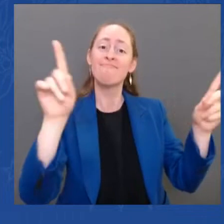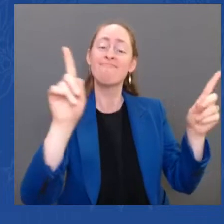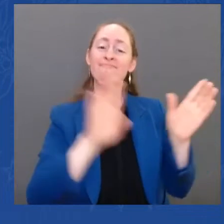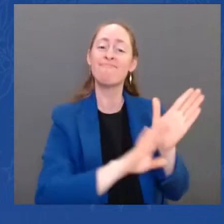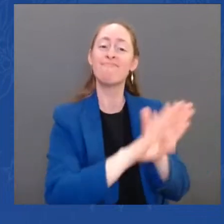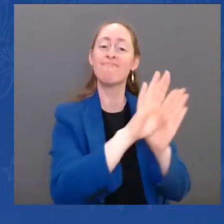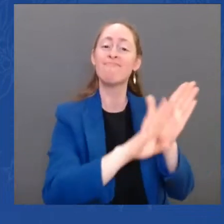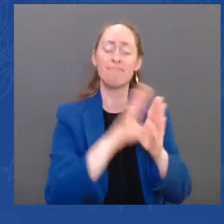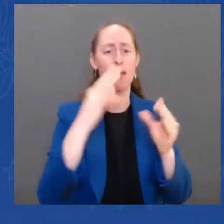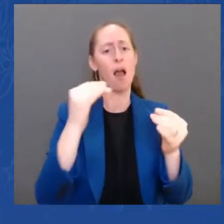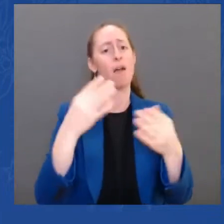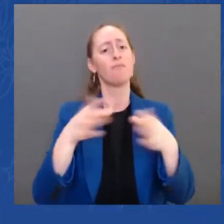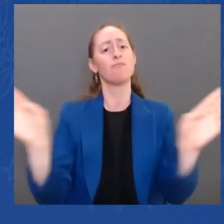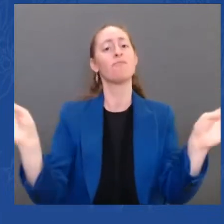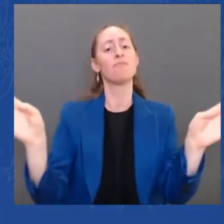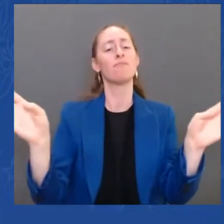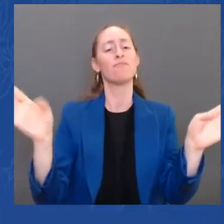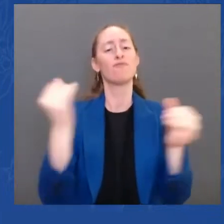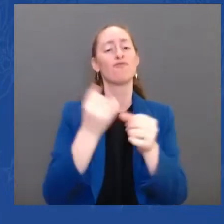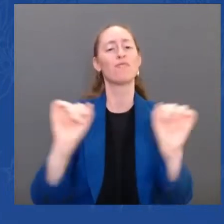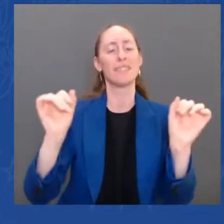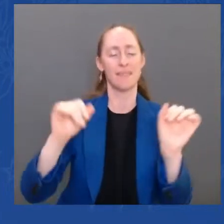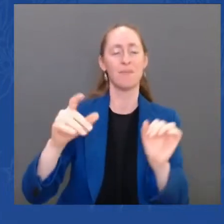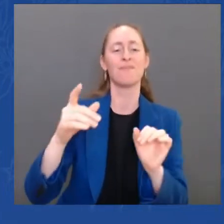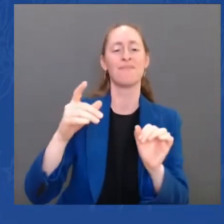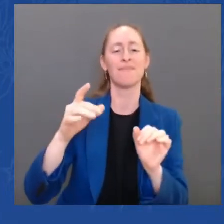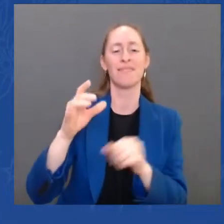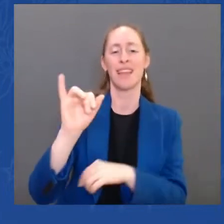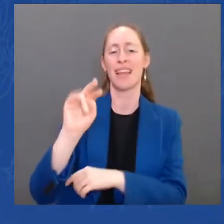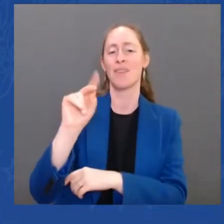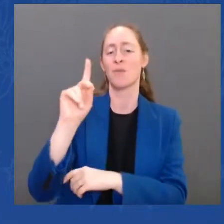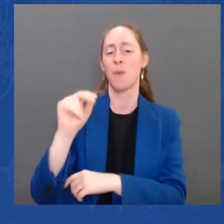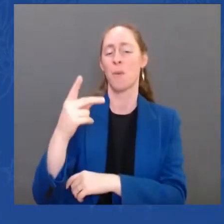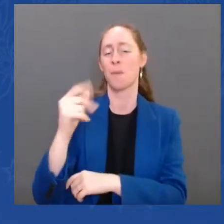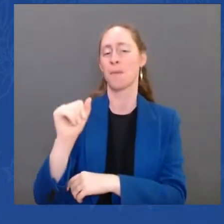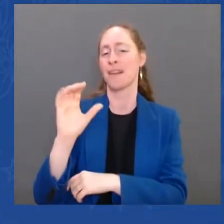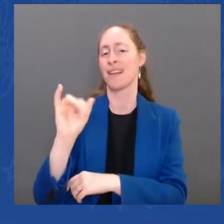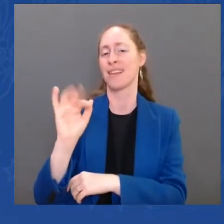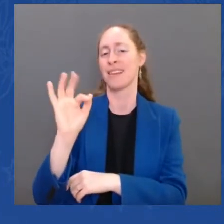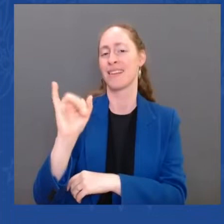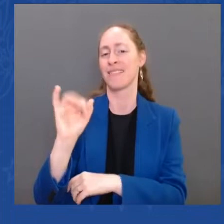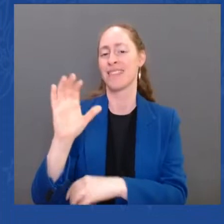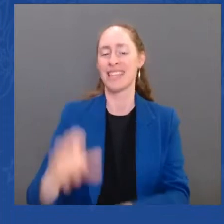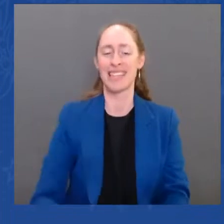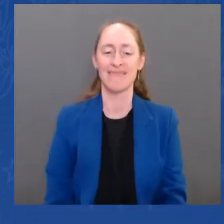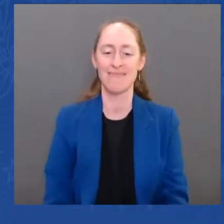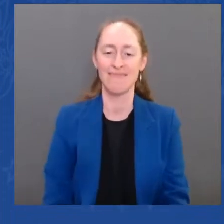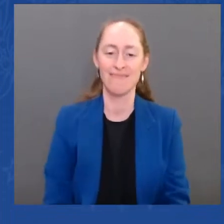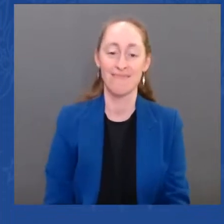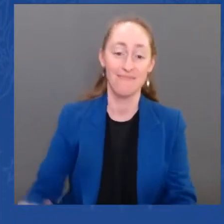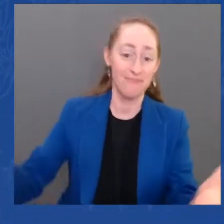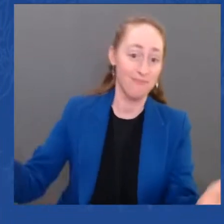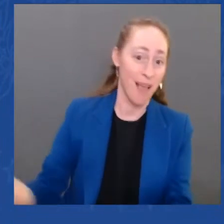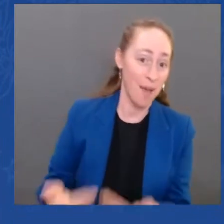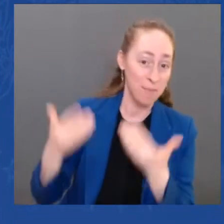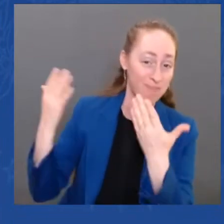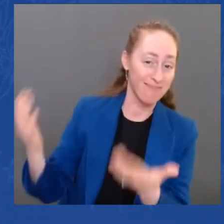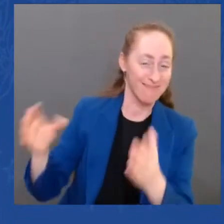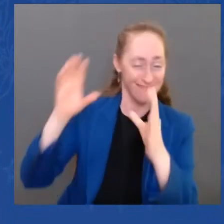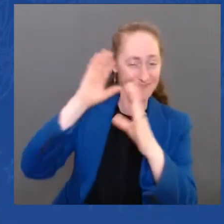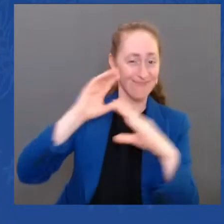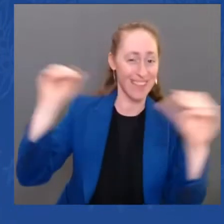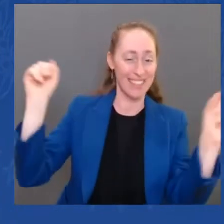welcoming the President of the United States, Joseph R. Biden, Jr. Mr. President. Well, thank you. My whole